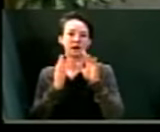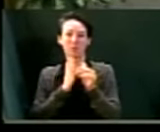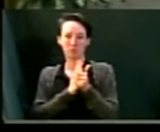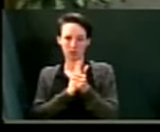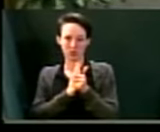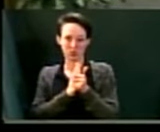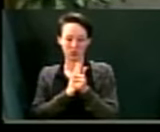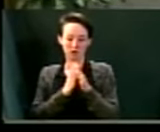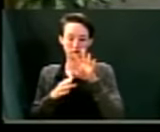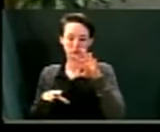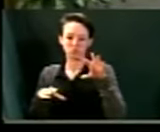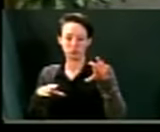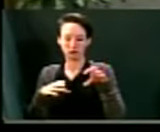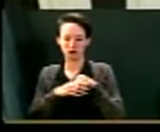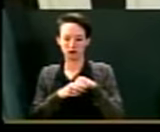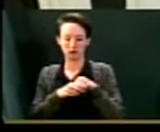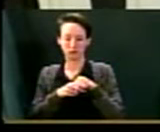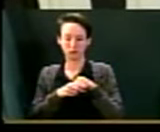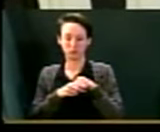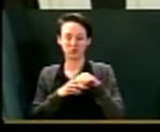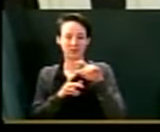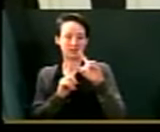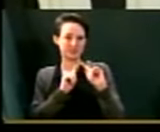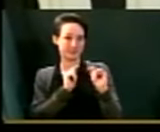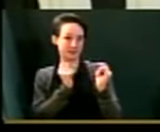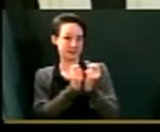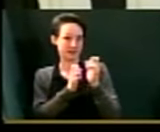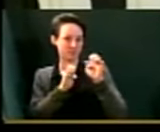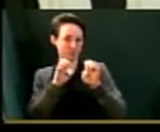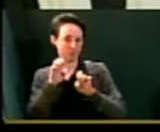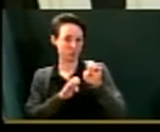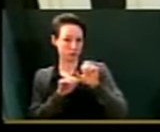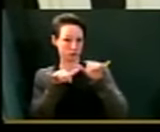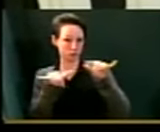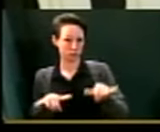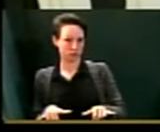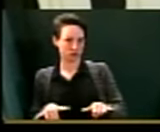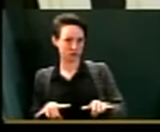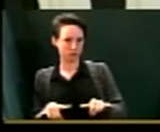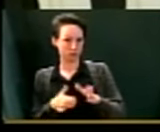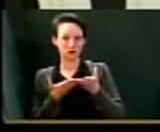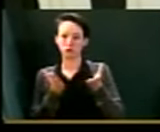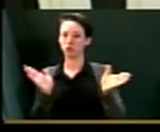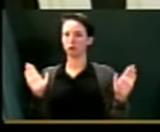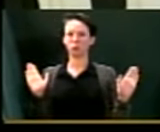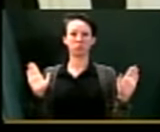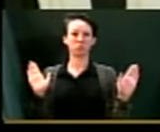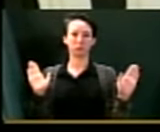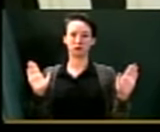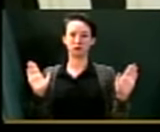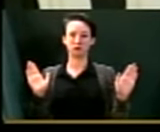include the team evaluation system in general